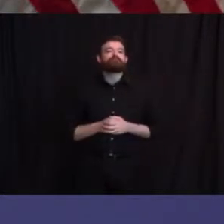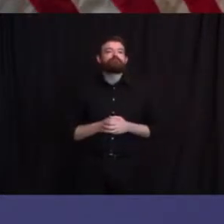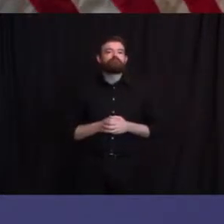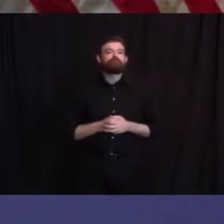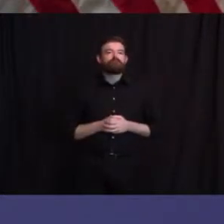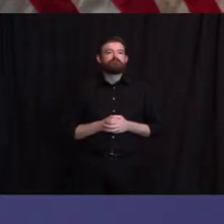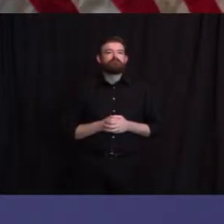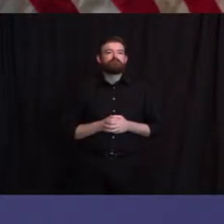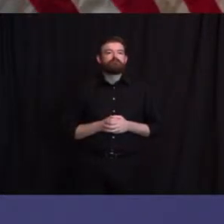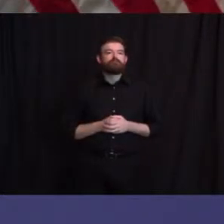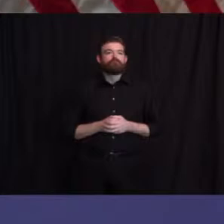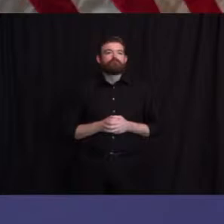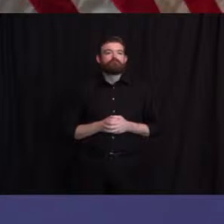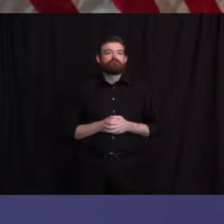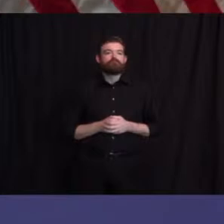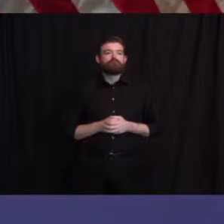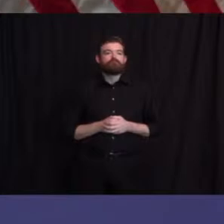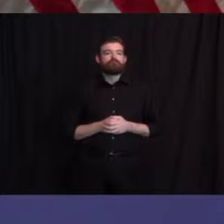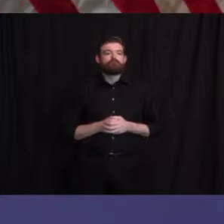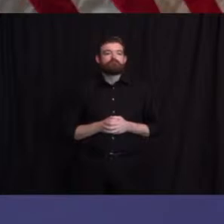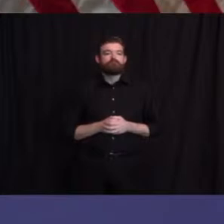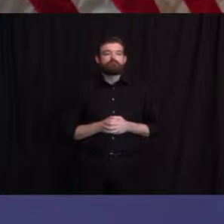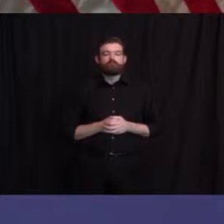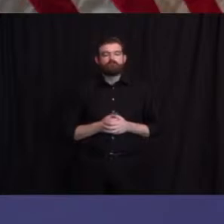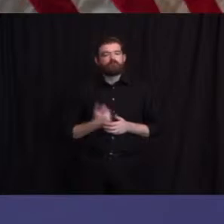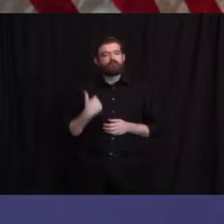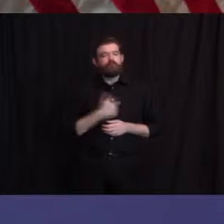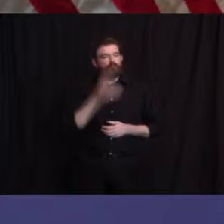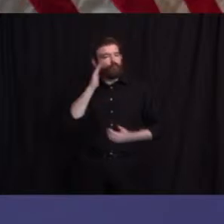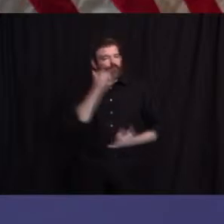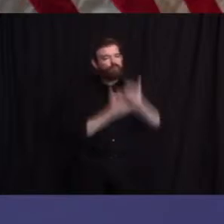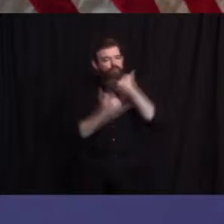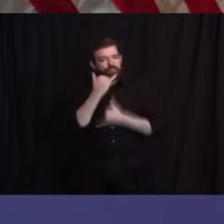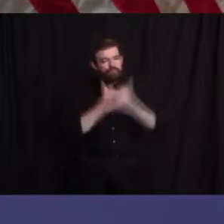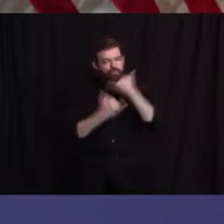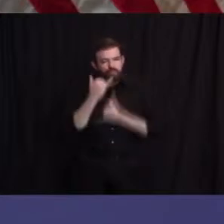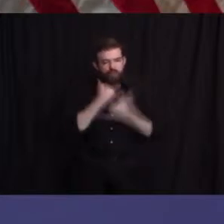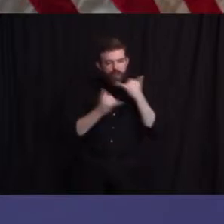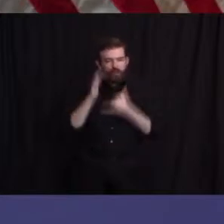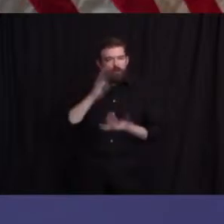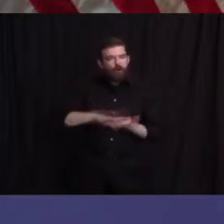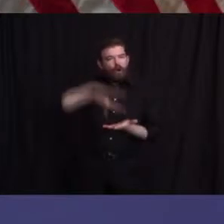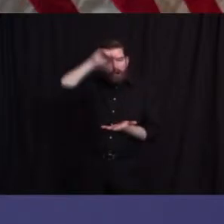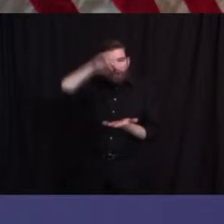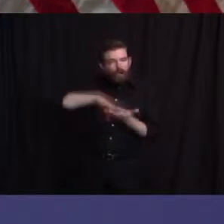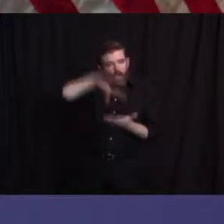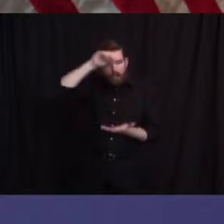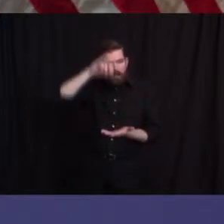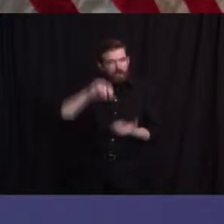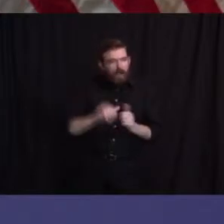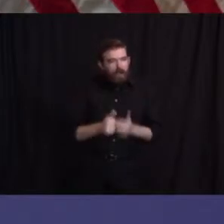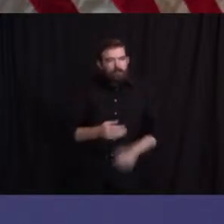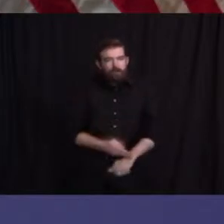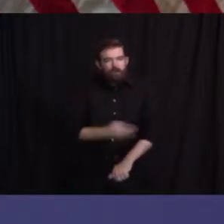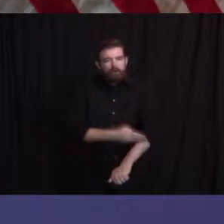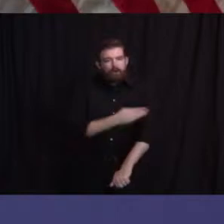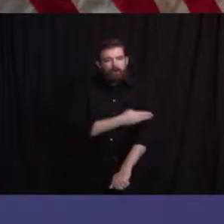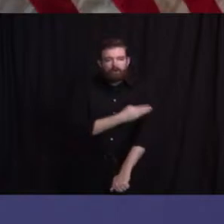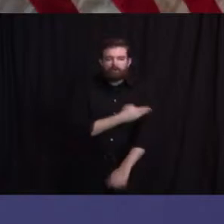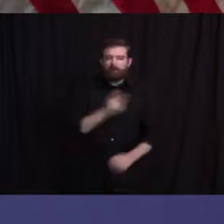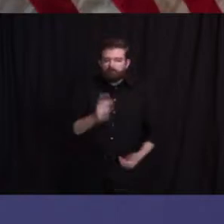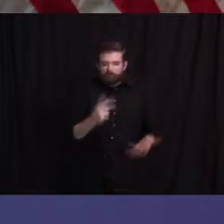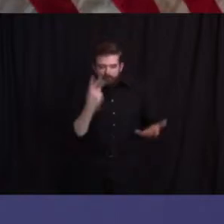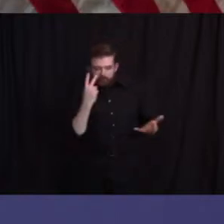not working as it relates to our wargaming back to school. And so that's not the reason we're doing it, but it is a